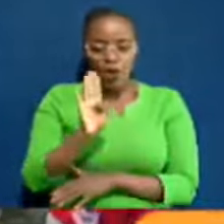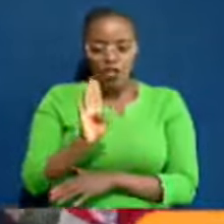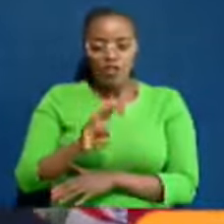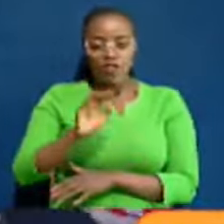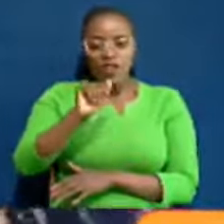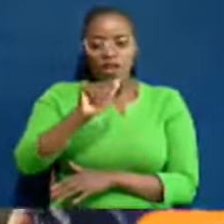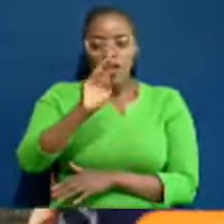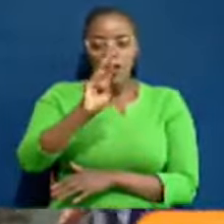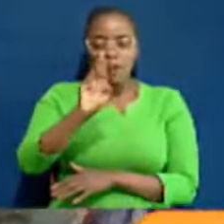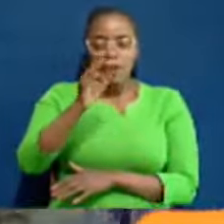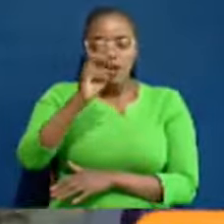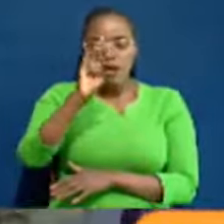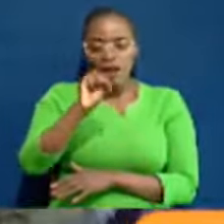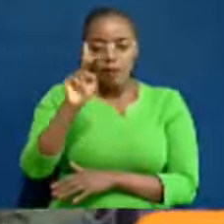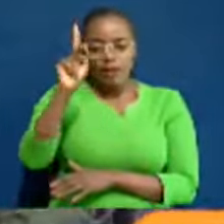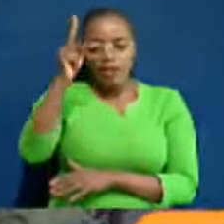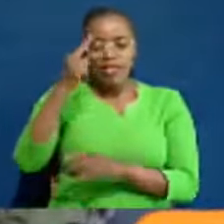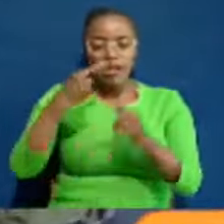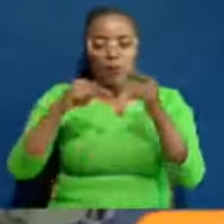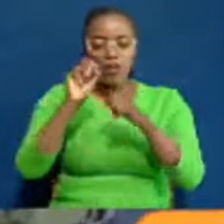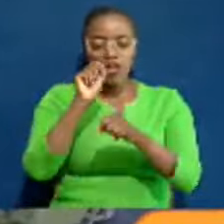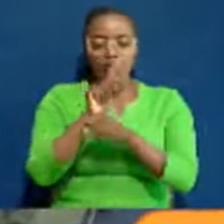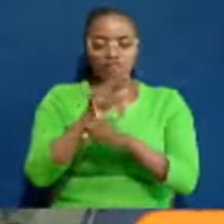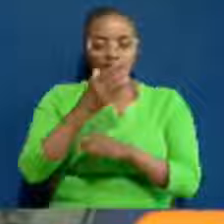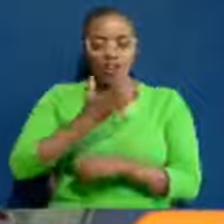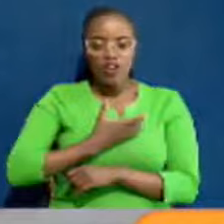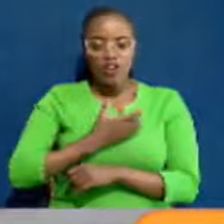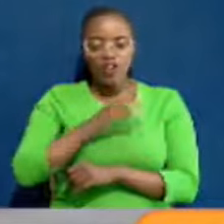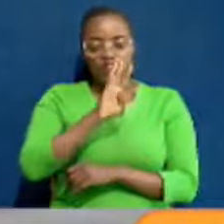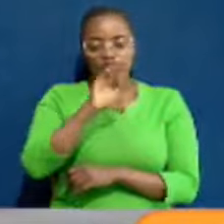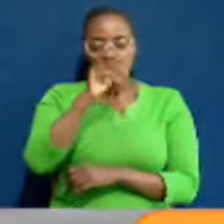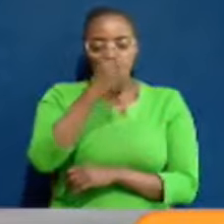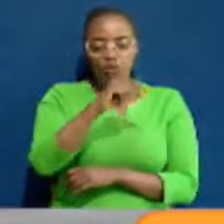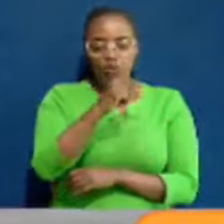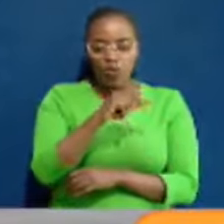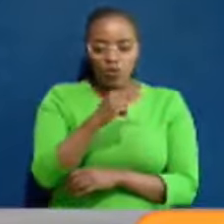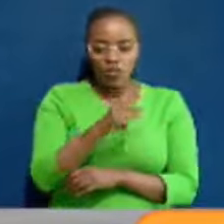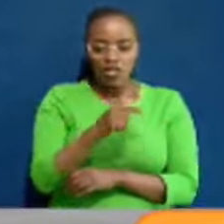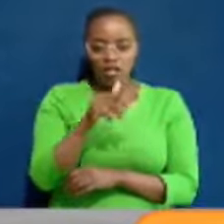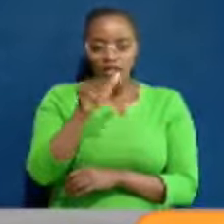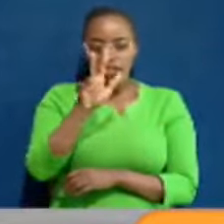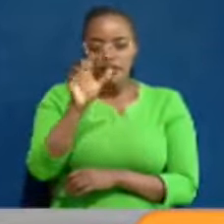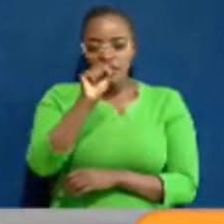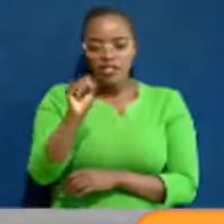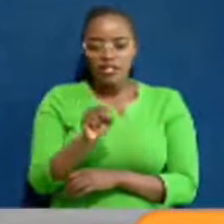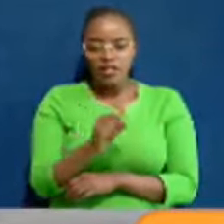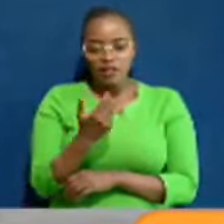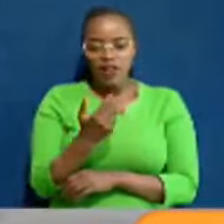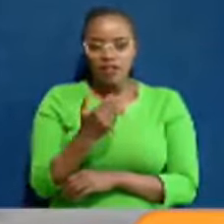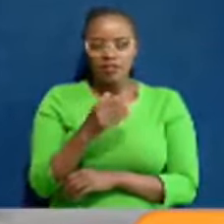Abraham Kibiwot. Kenya won 11 medals, 4 gold, 2 silver, and 3 bronze.